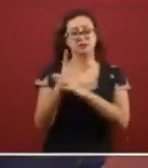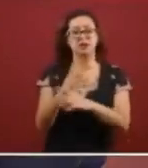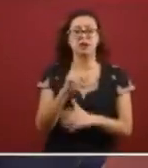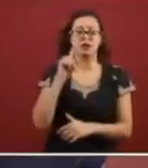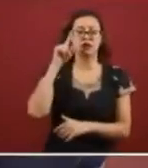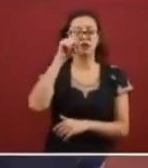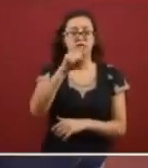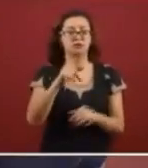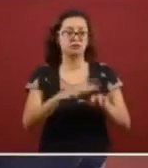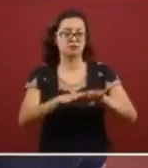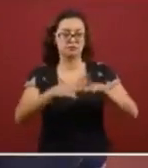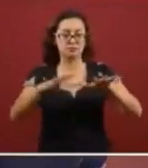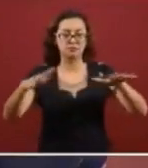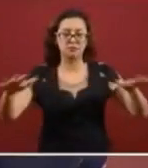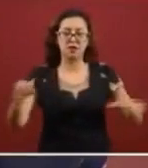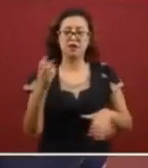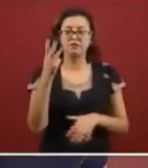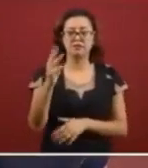and regarding